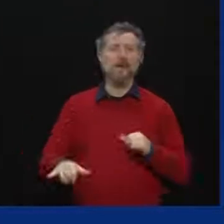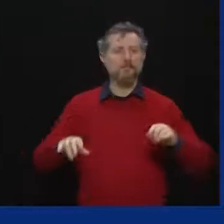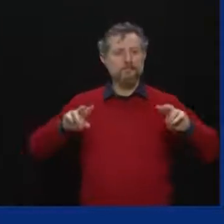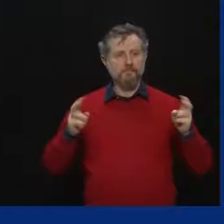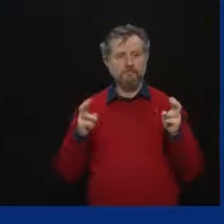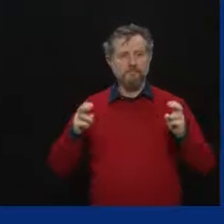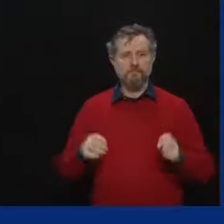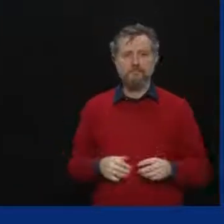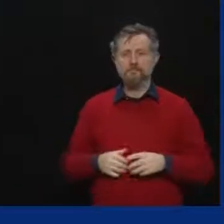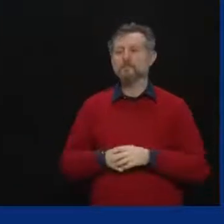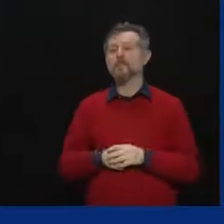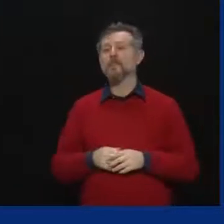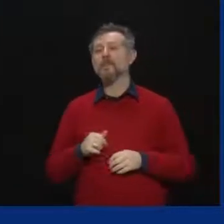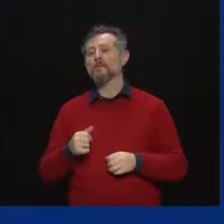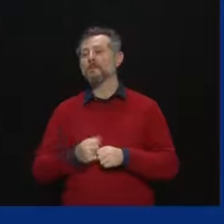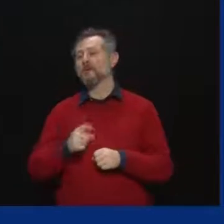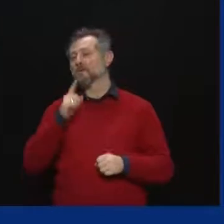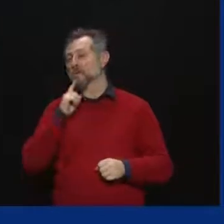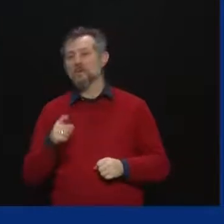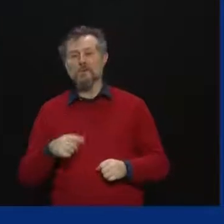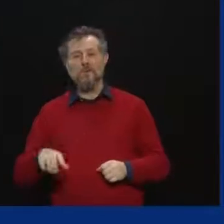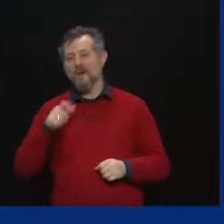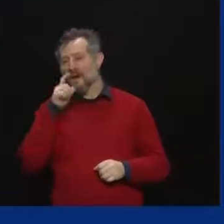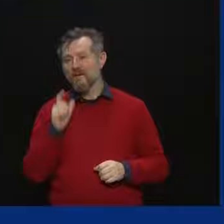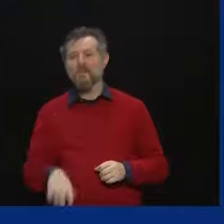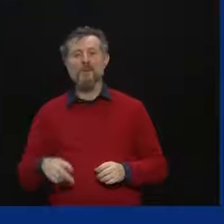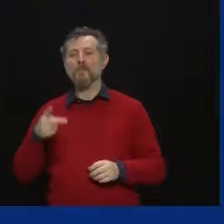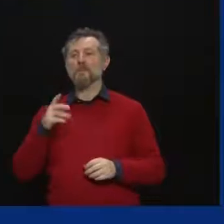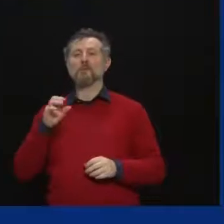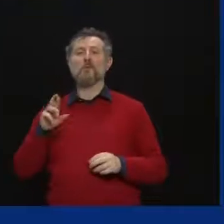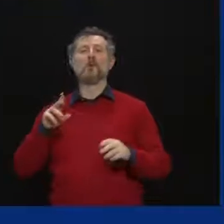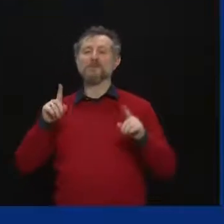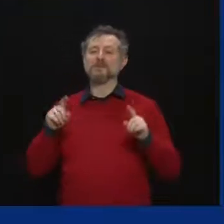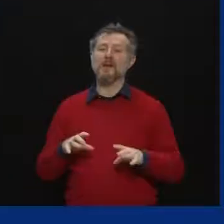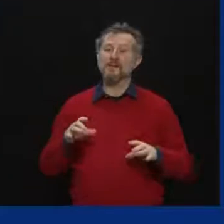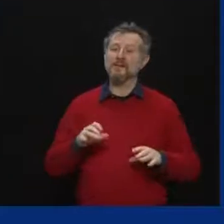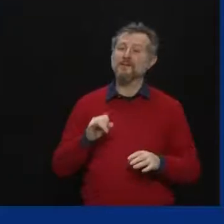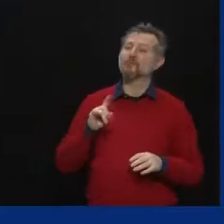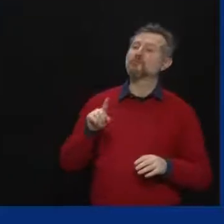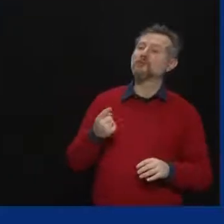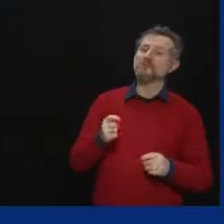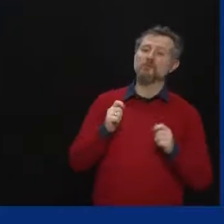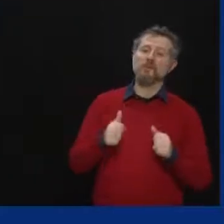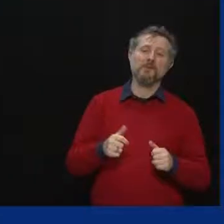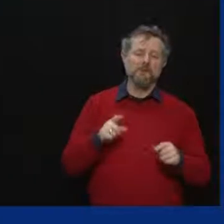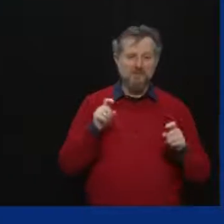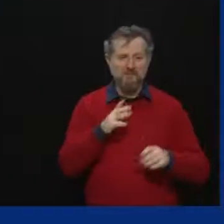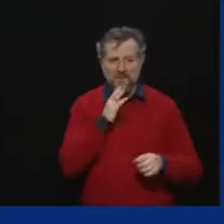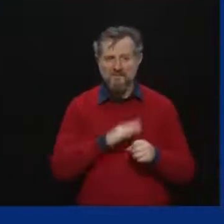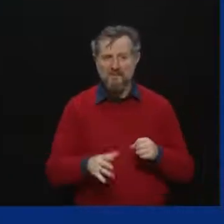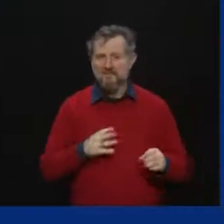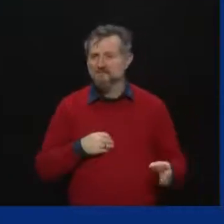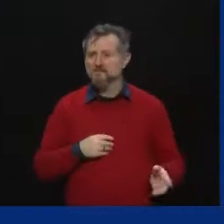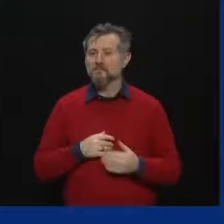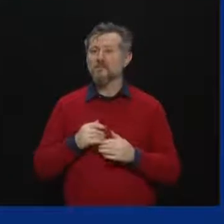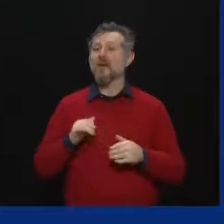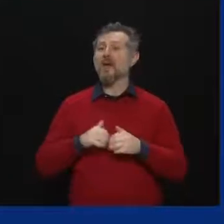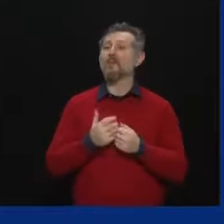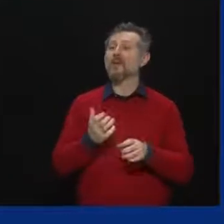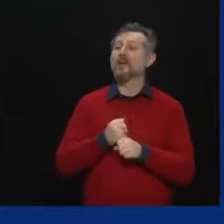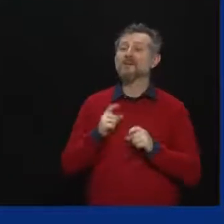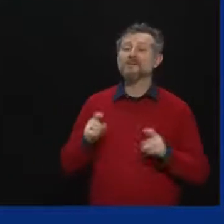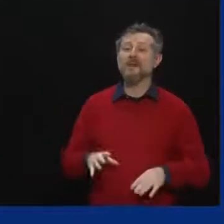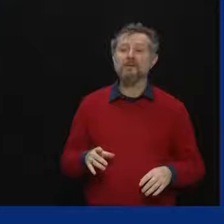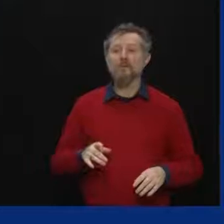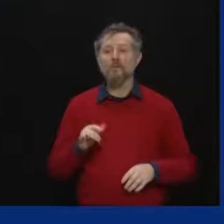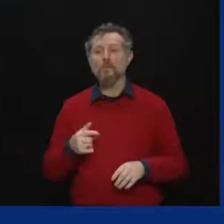that they're no longer required to have a PCR test for kids to return, but just a rapid test. But how are they going to get access to those tests? Well, we'll